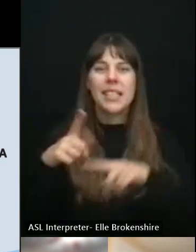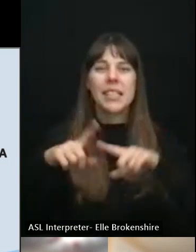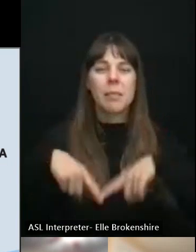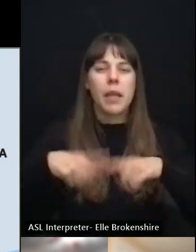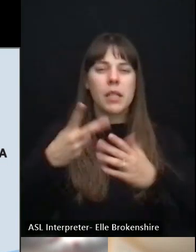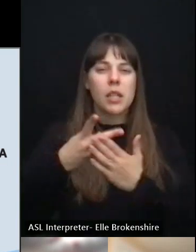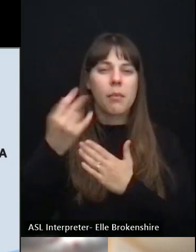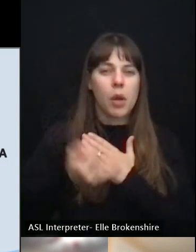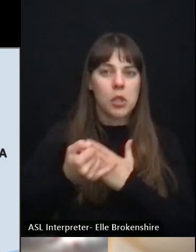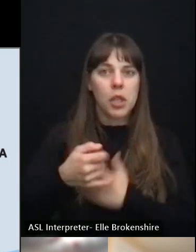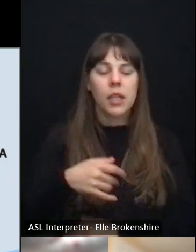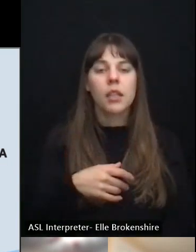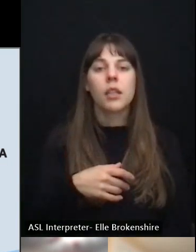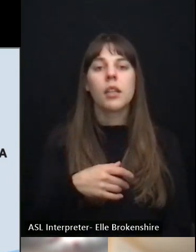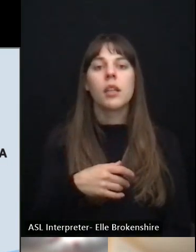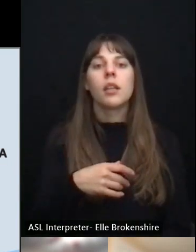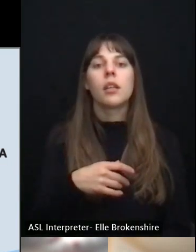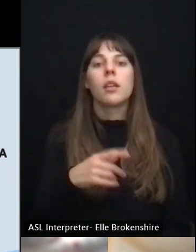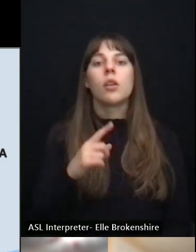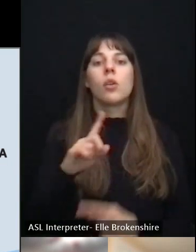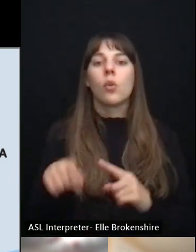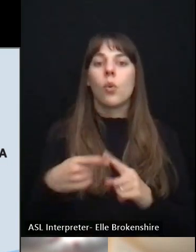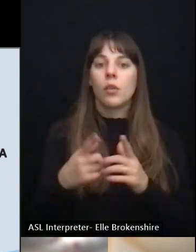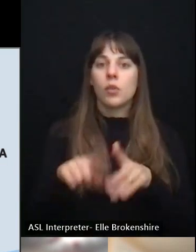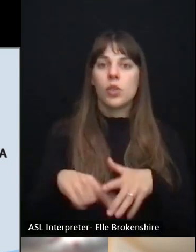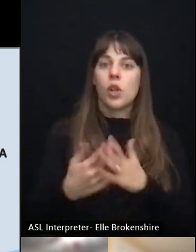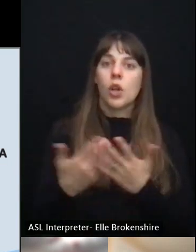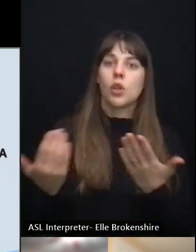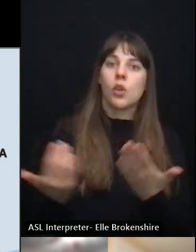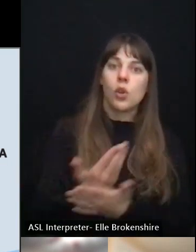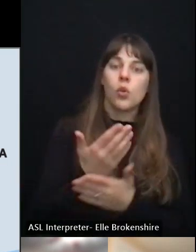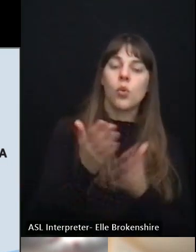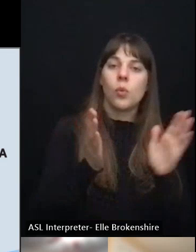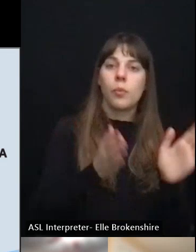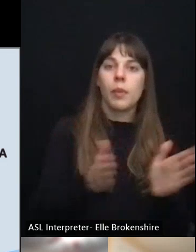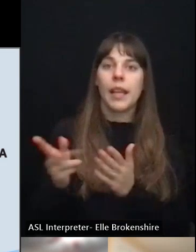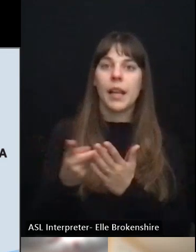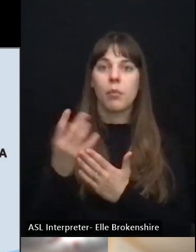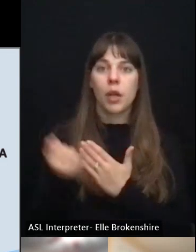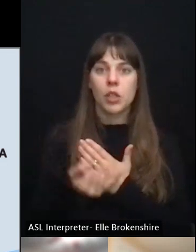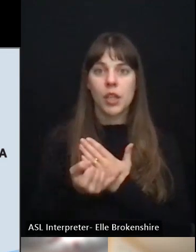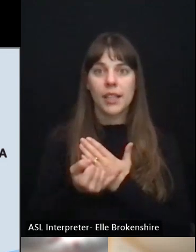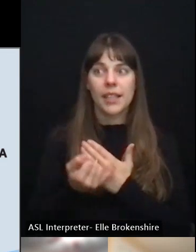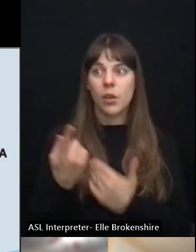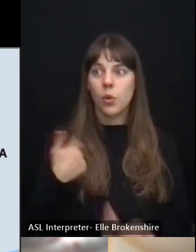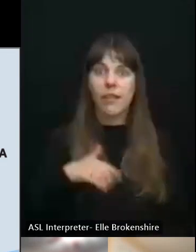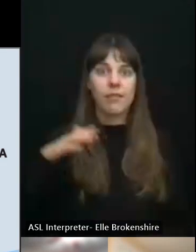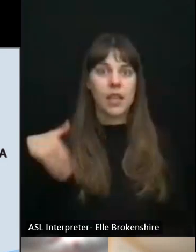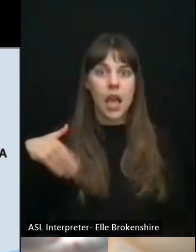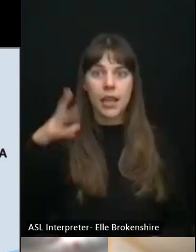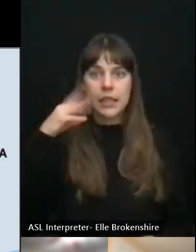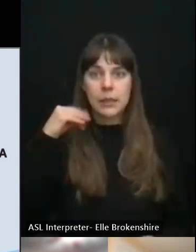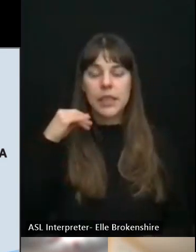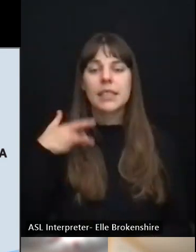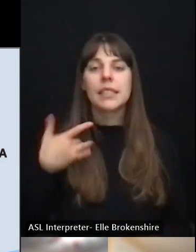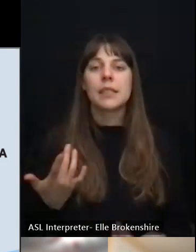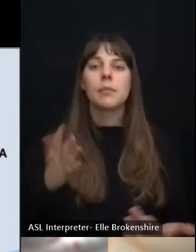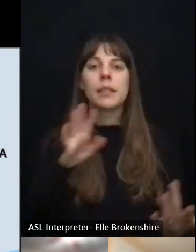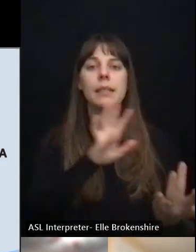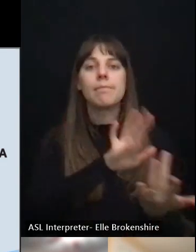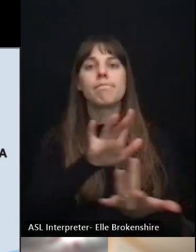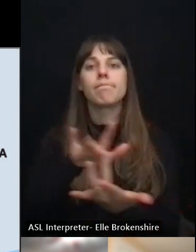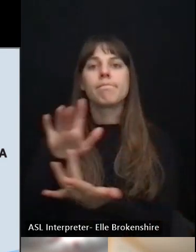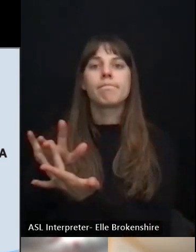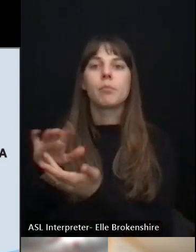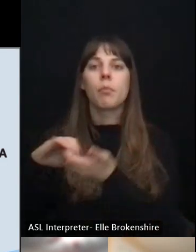And then when we do a new kind of planning project that we haven't done before, we generally reach out to our partner agencies at other